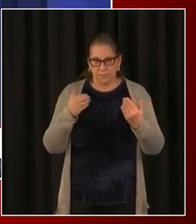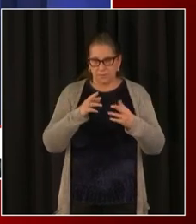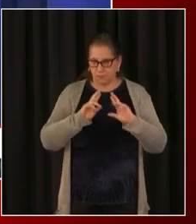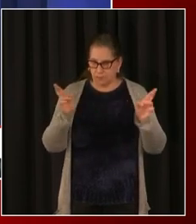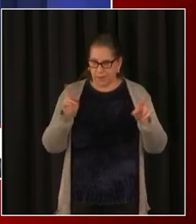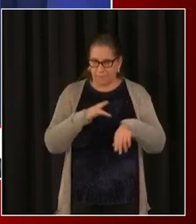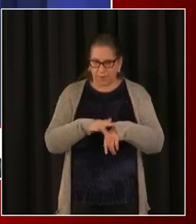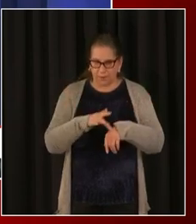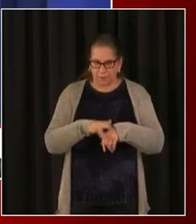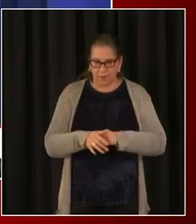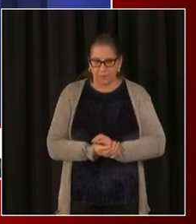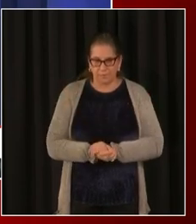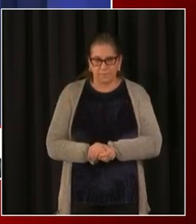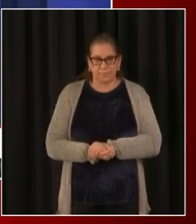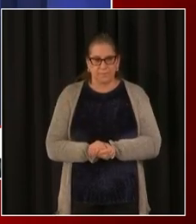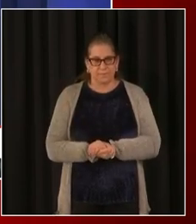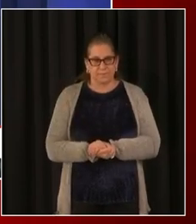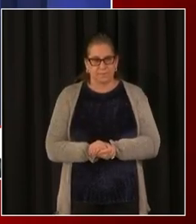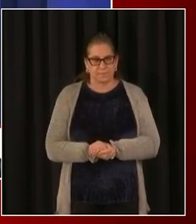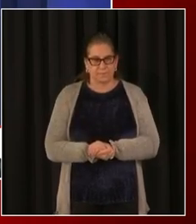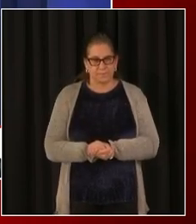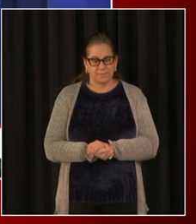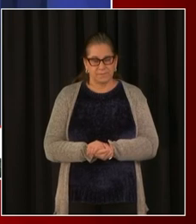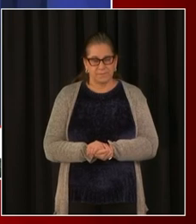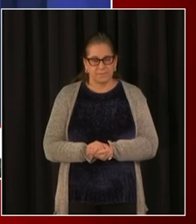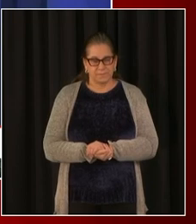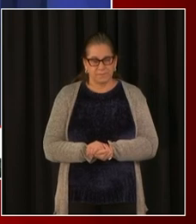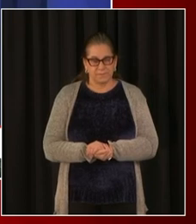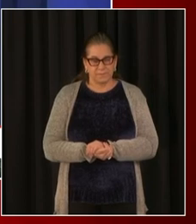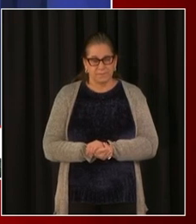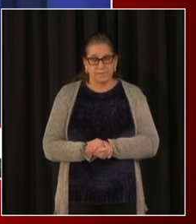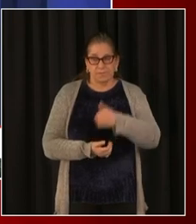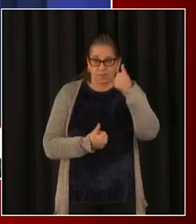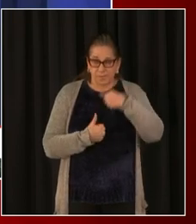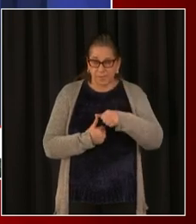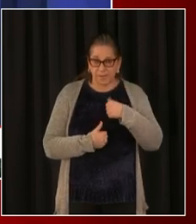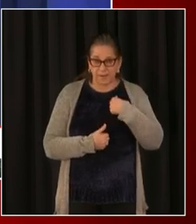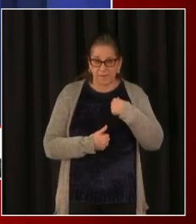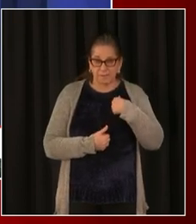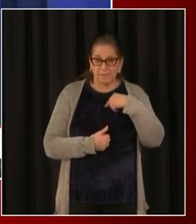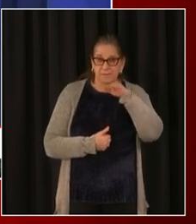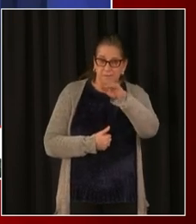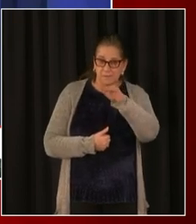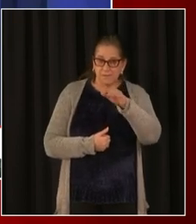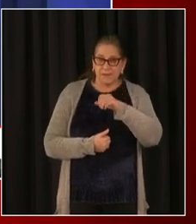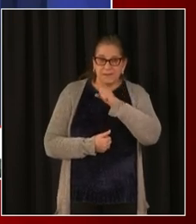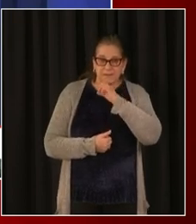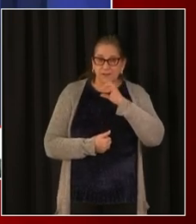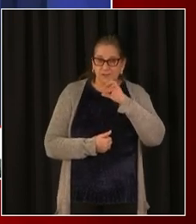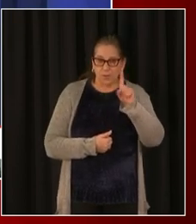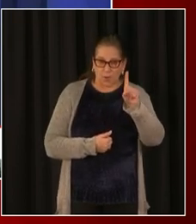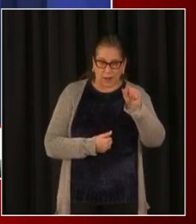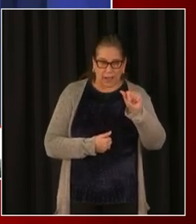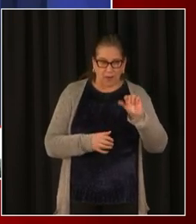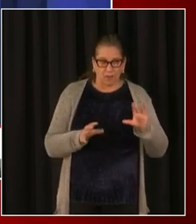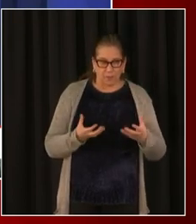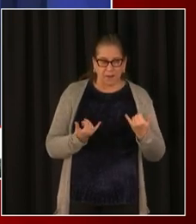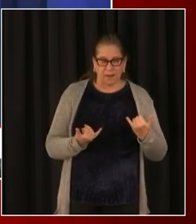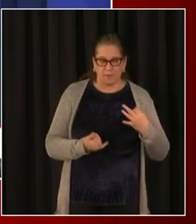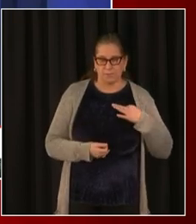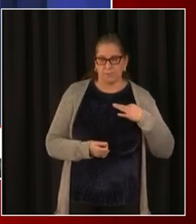is to say for seniors, but you also have to remember that the 1A group is still eligible. So we had